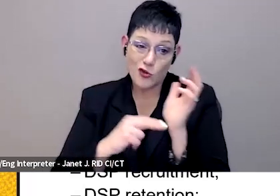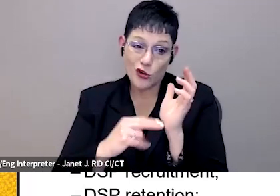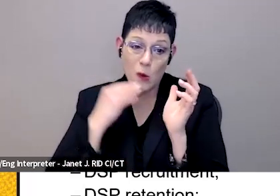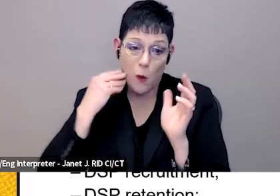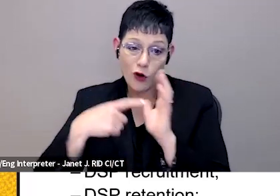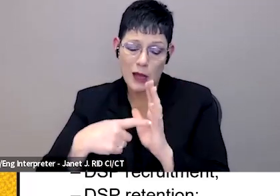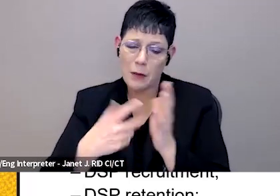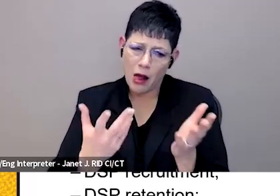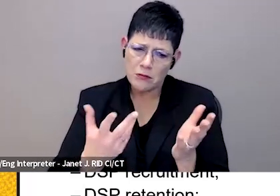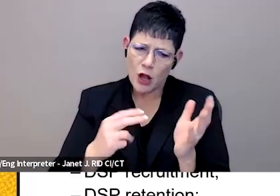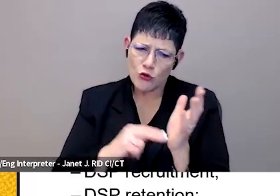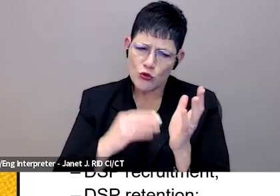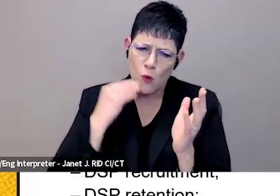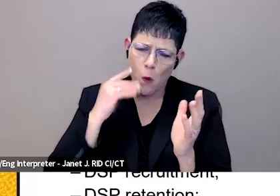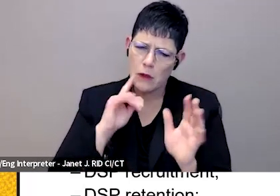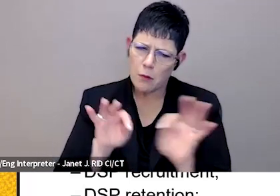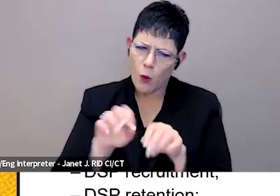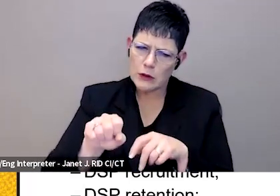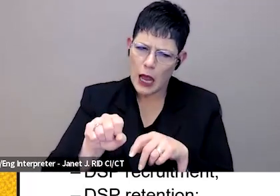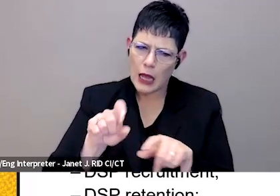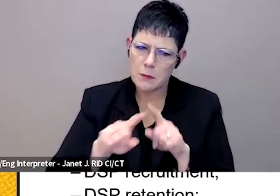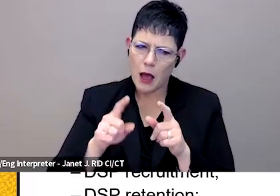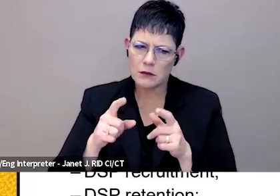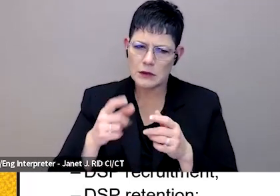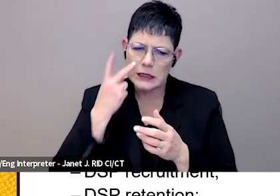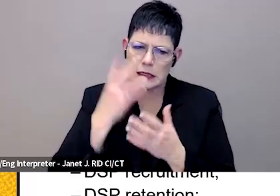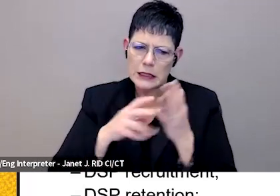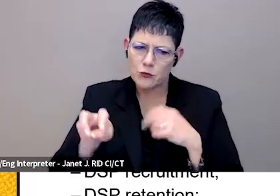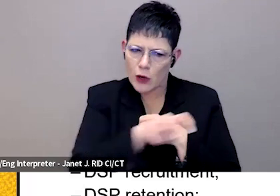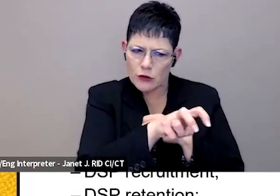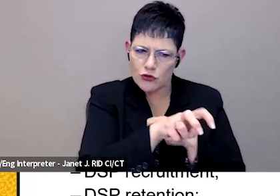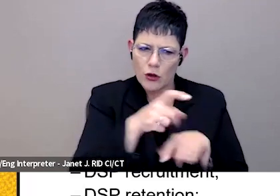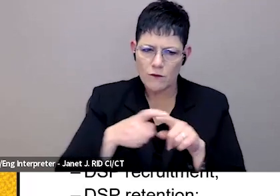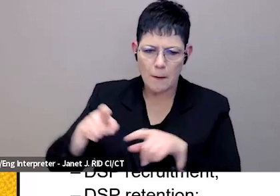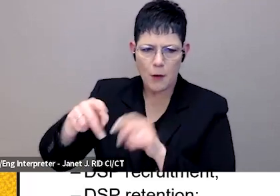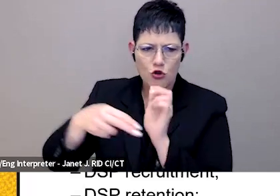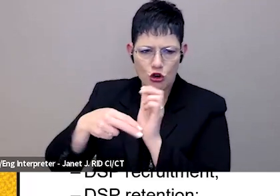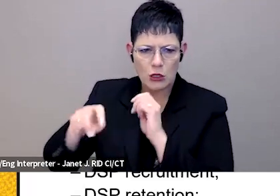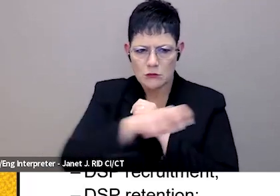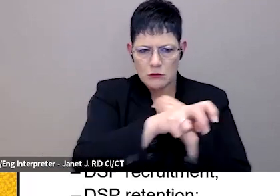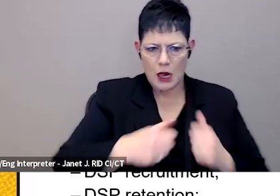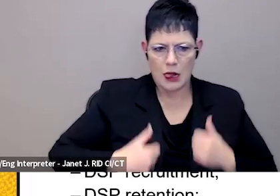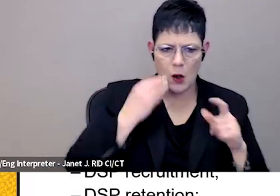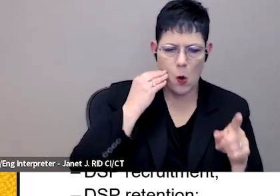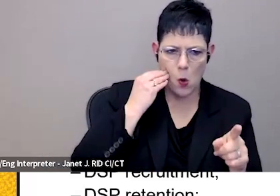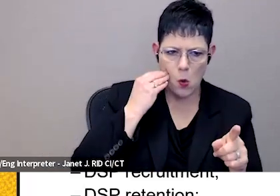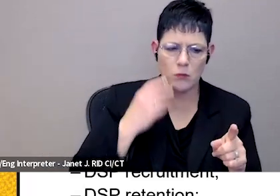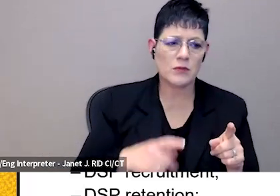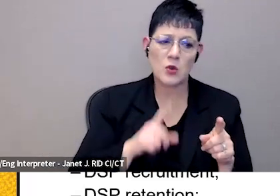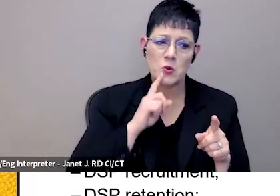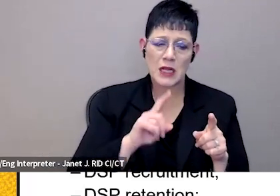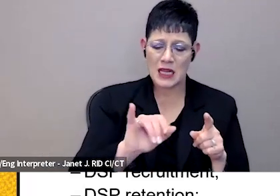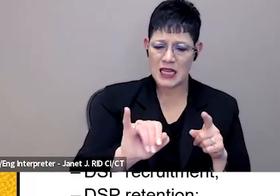an important role. And that, you know, we've seen the inflation is a major